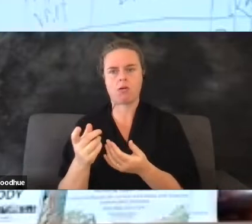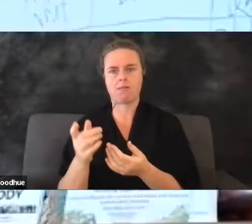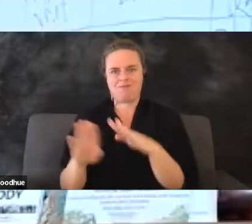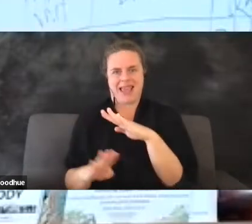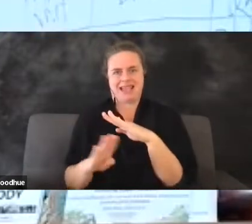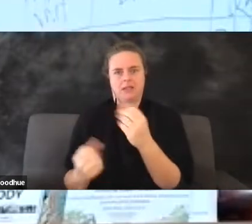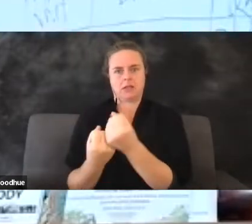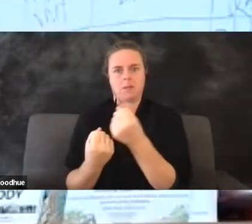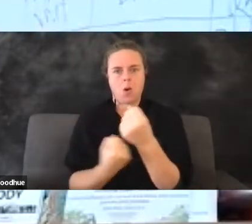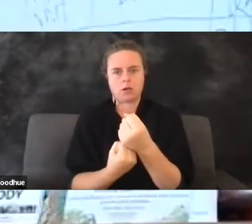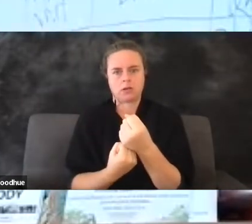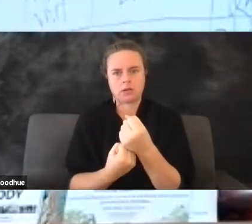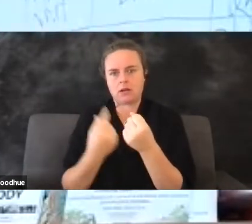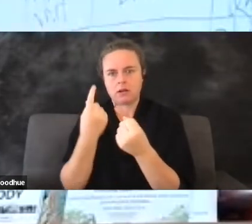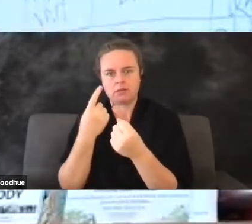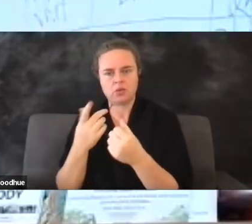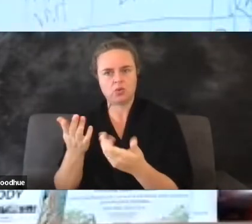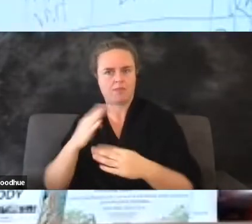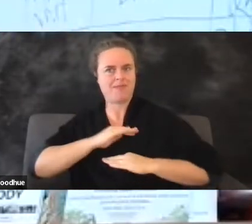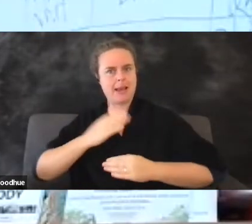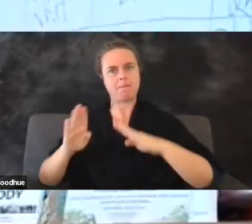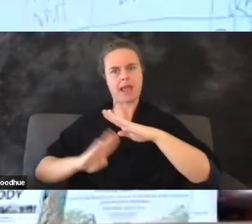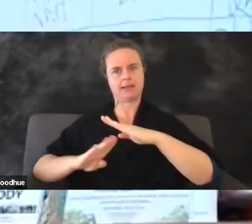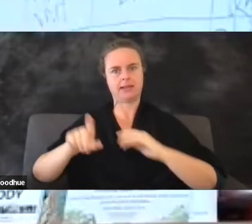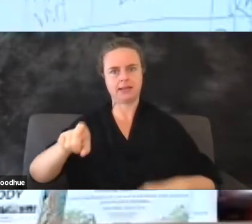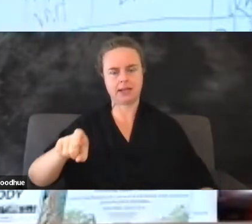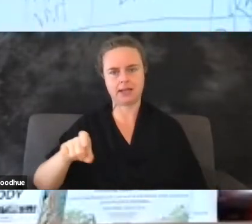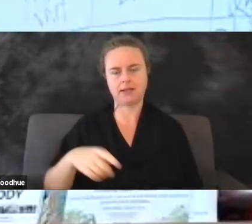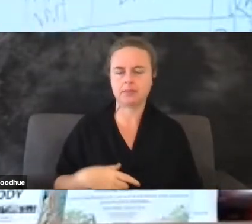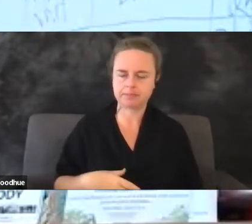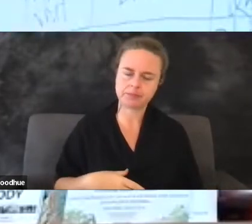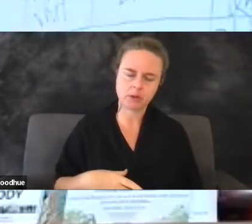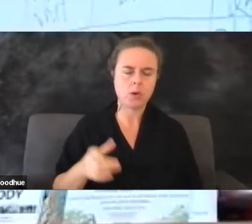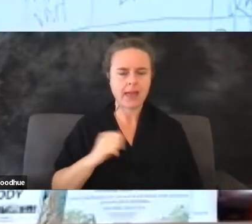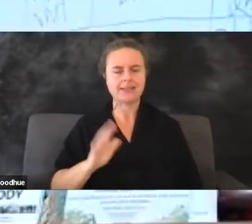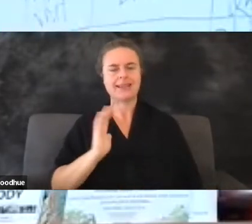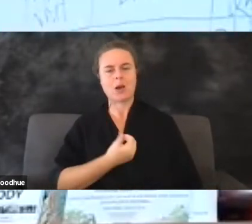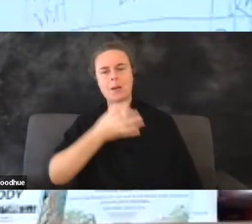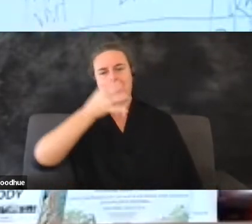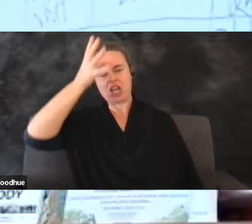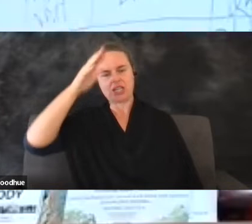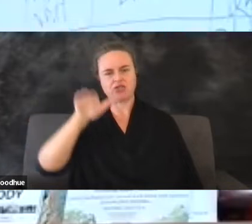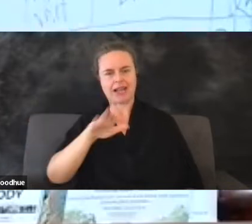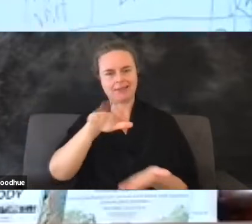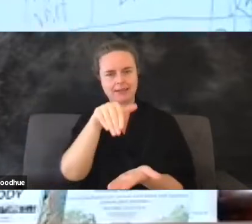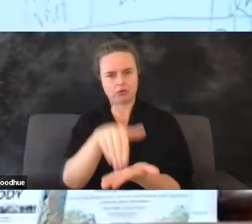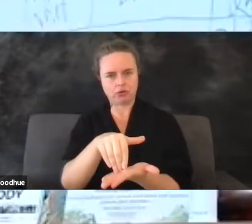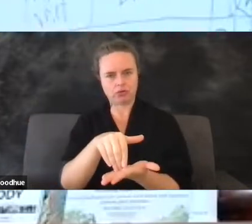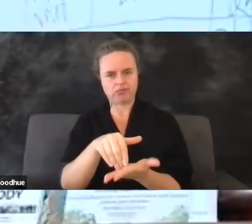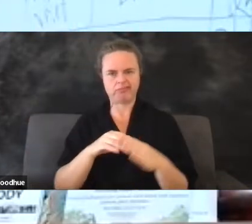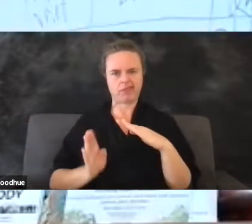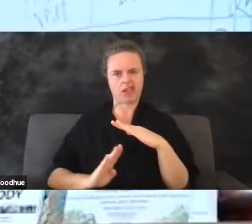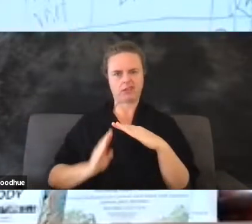basic needs. So that's kind of the long and short of parent-child centers. And one of the things that's happening statewide